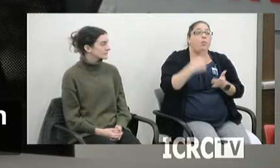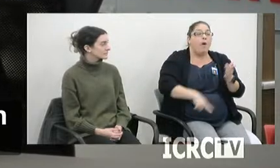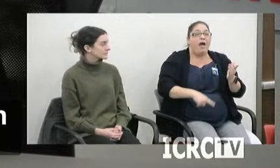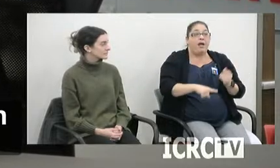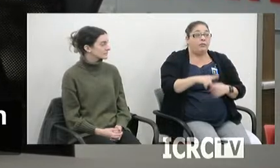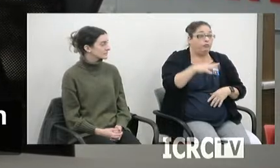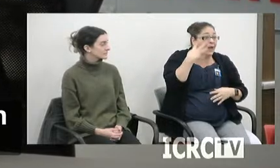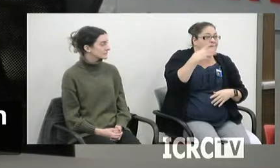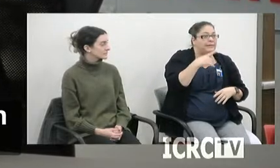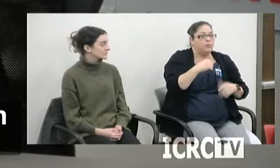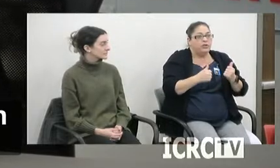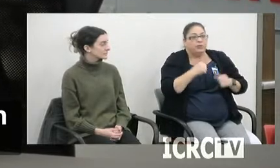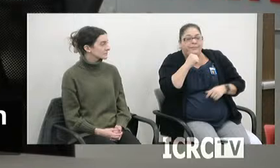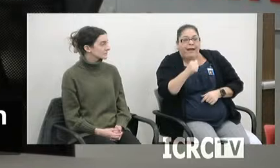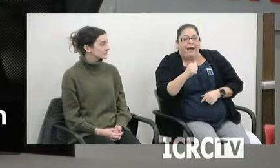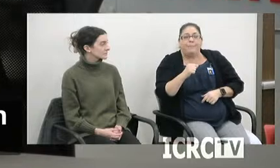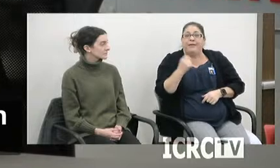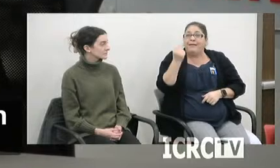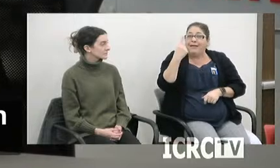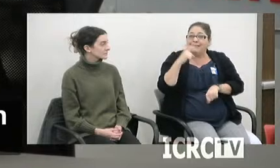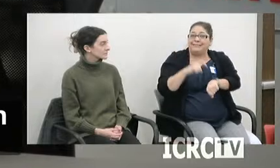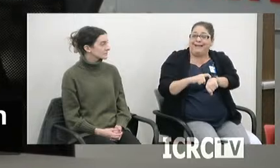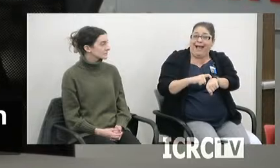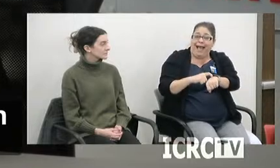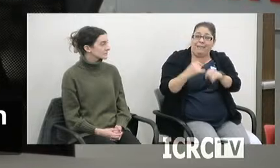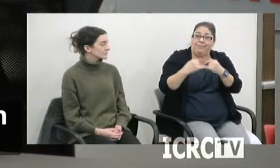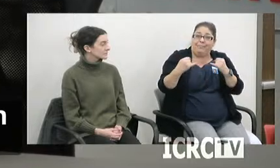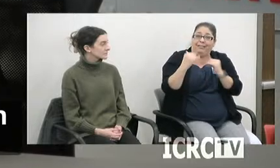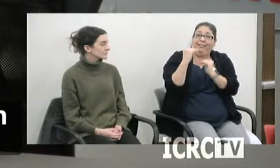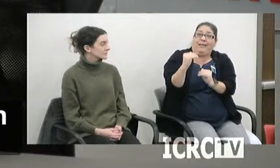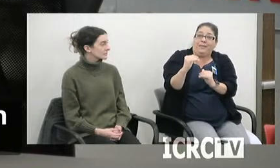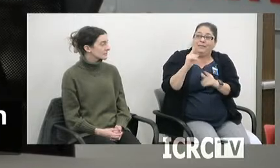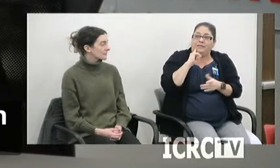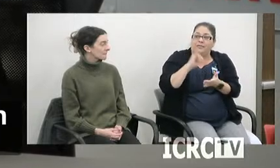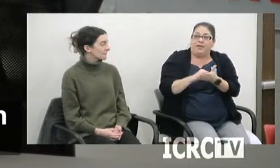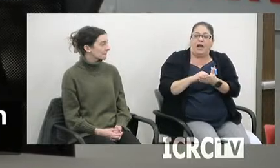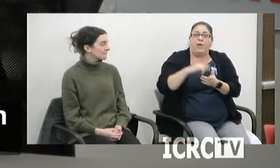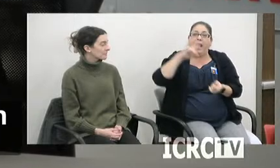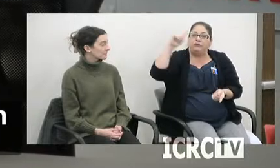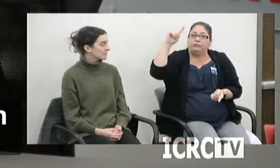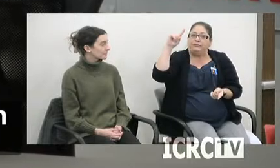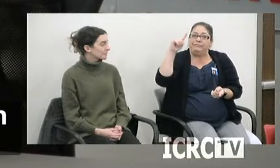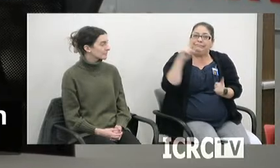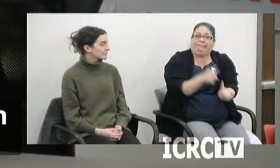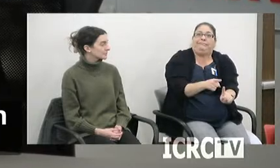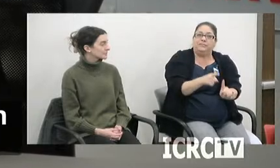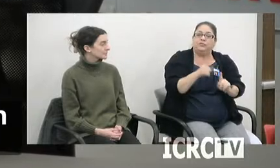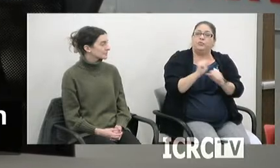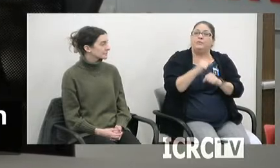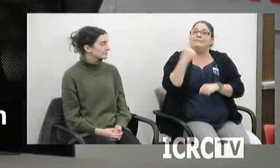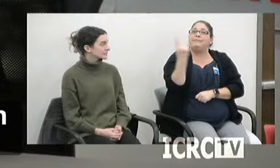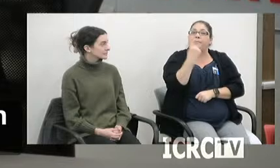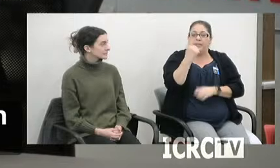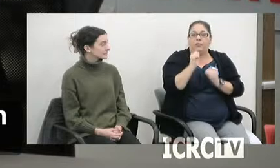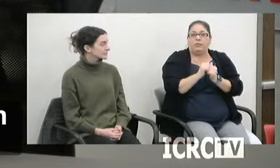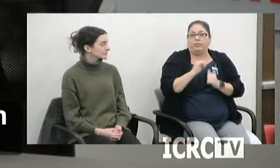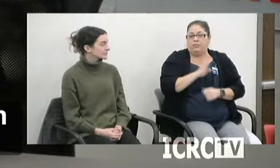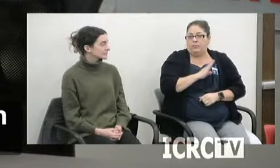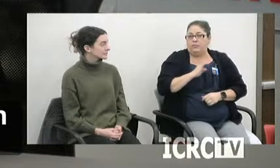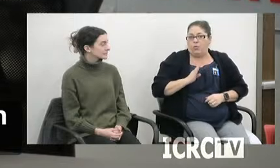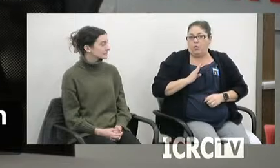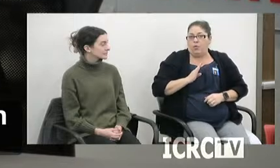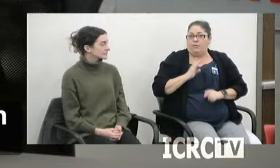eventually, we're on a timeline that we are going to have to eventually narrow down and land somewhere as a board